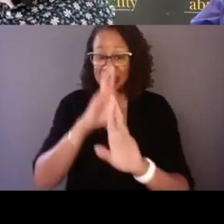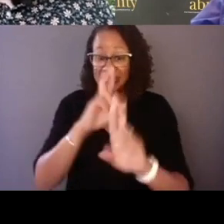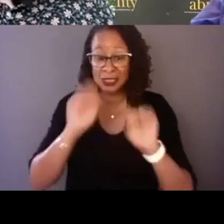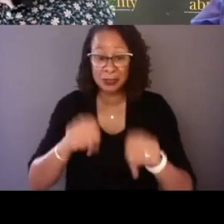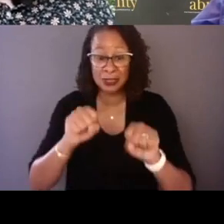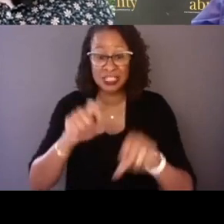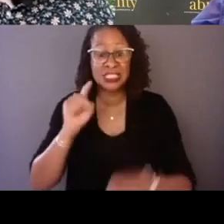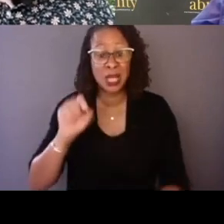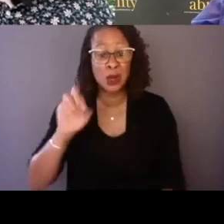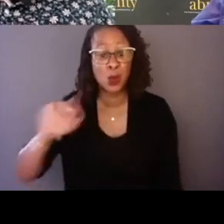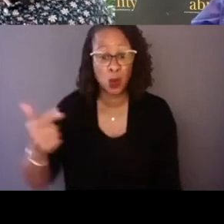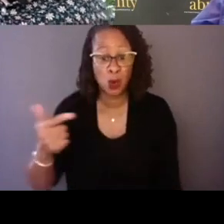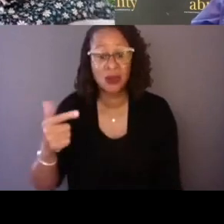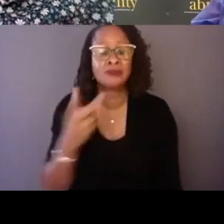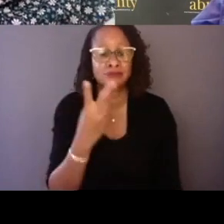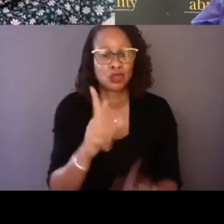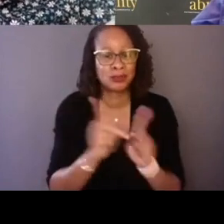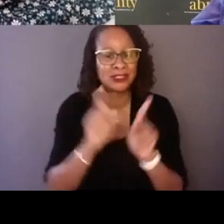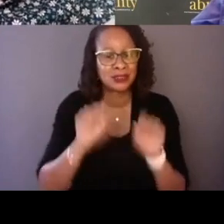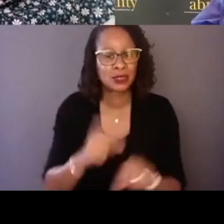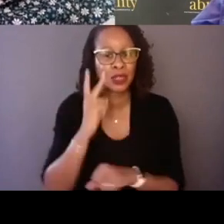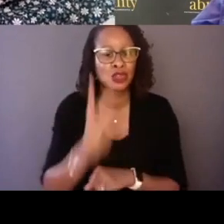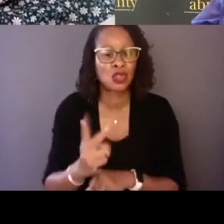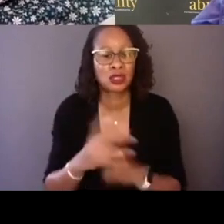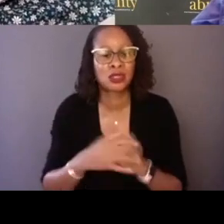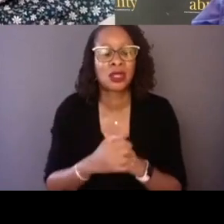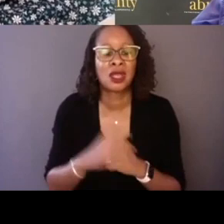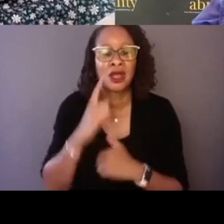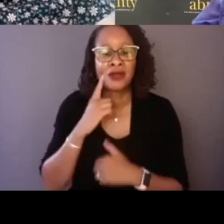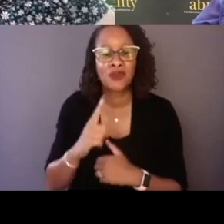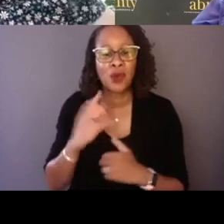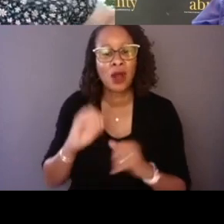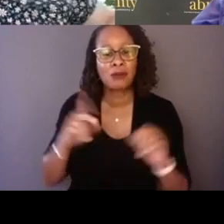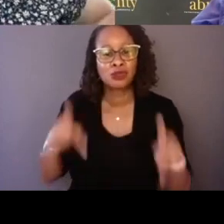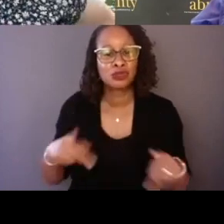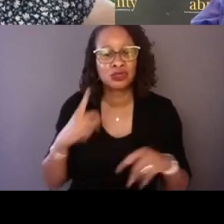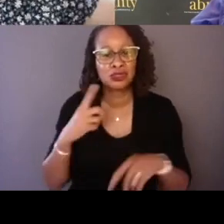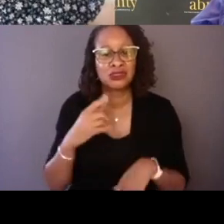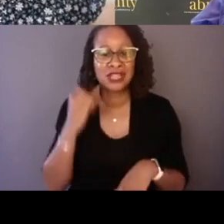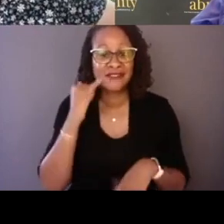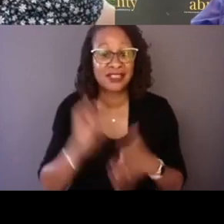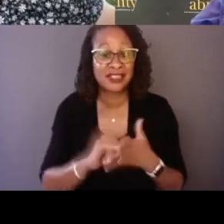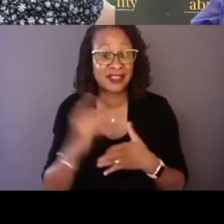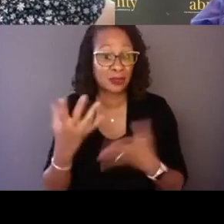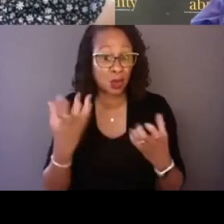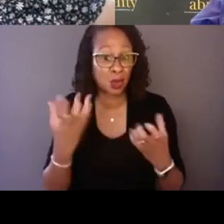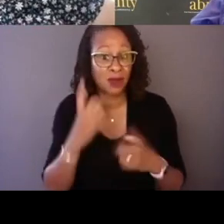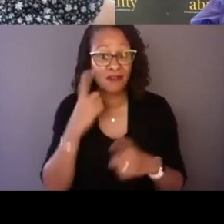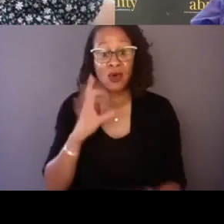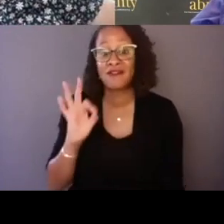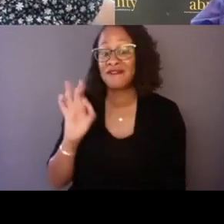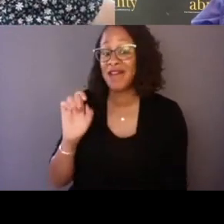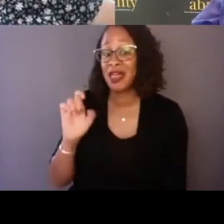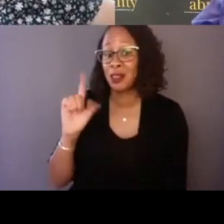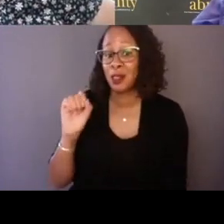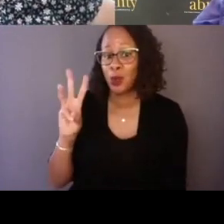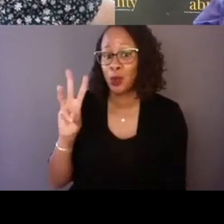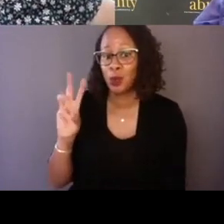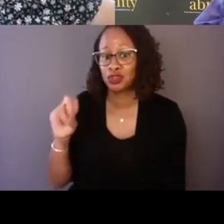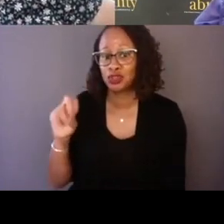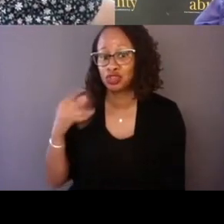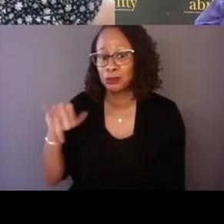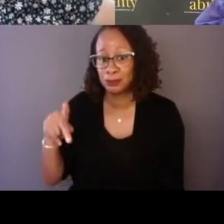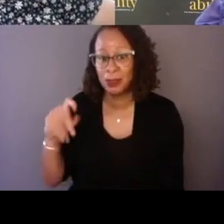respectability.org are two places that you could look for opportunities if that's something that you want to pursue.